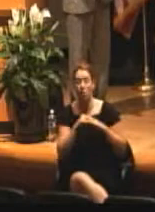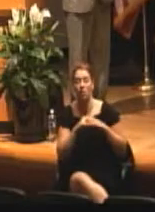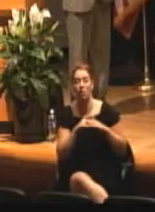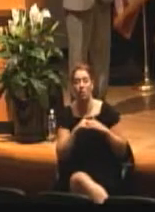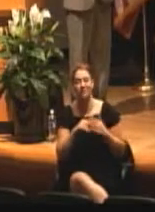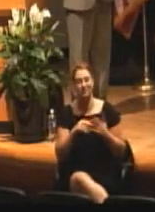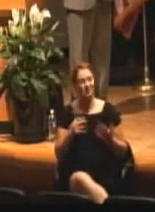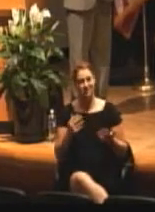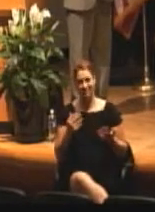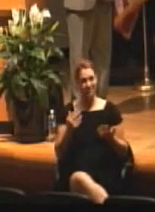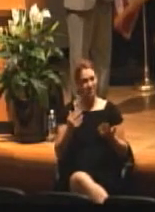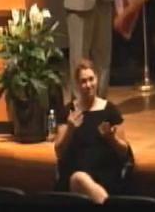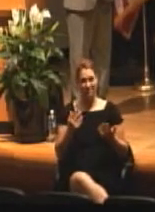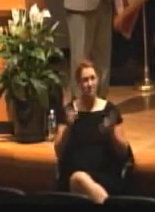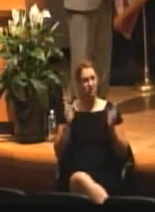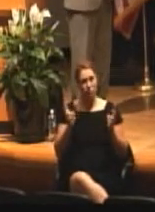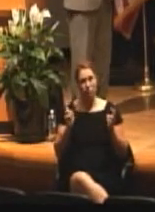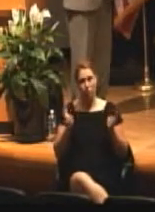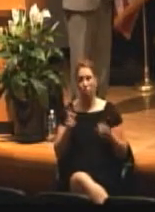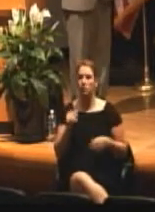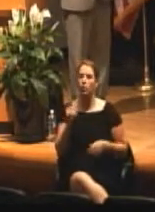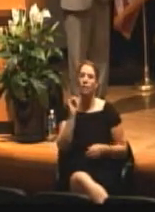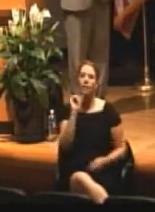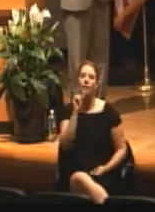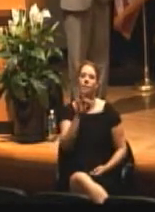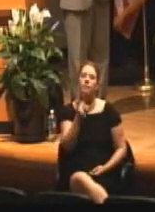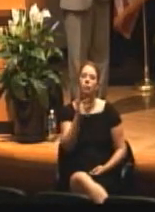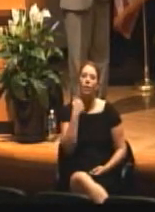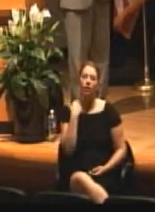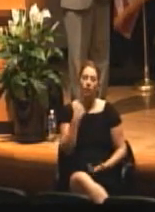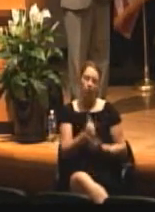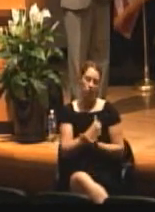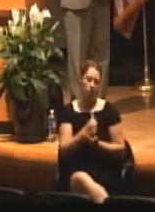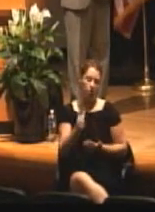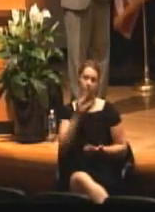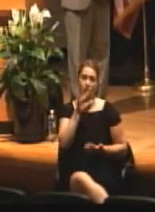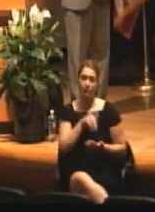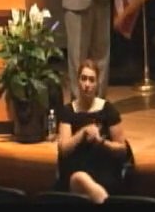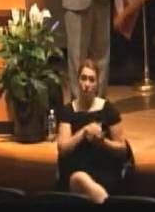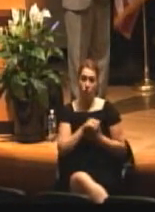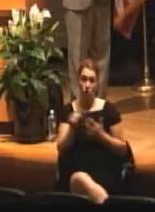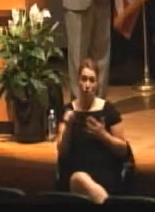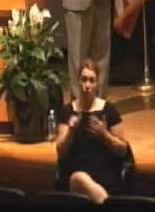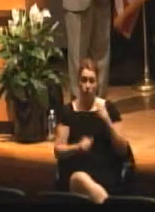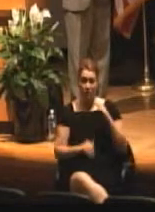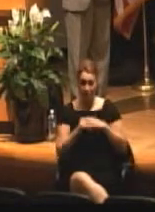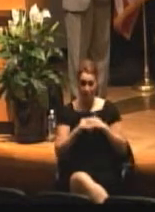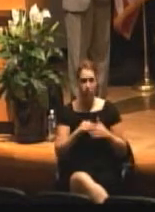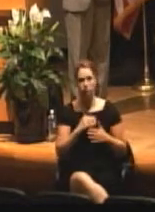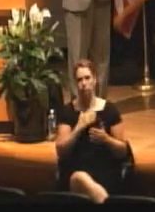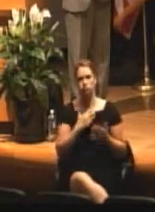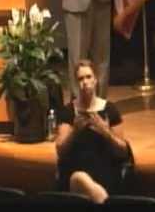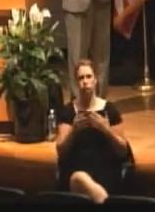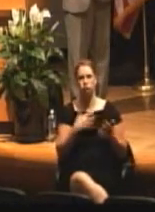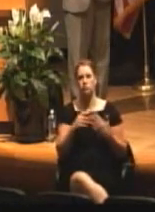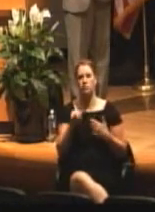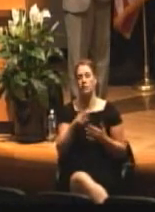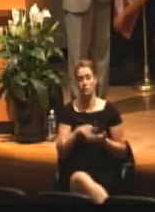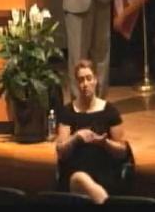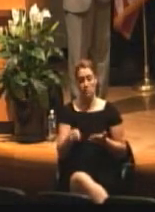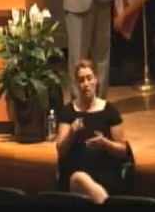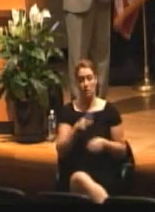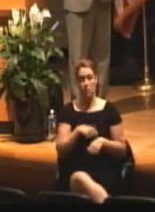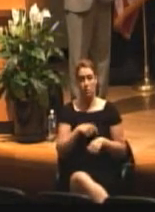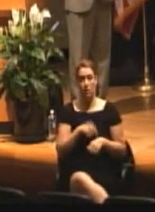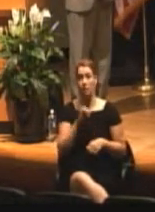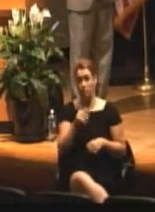example, I'll give an example of, say, if you have a credit card with a $5,000 limit, even if it's paid on time, if you have $5,000 charged on it,